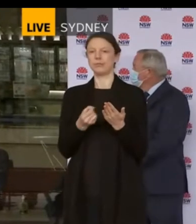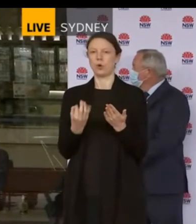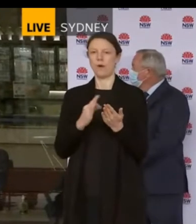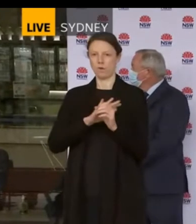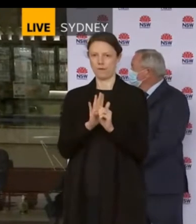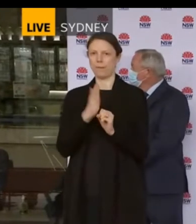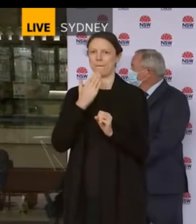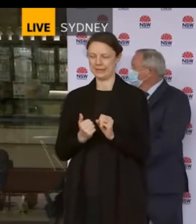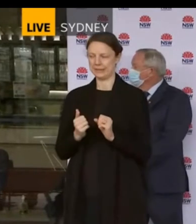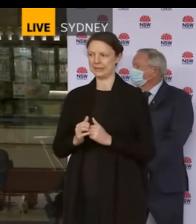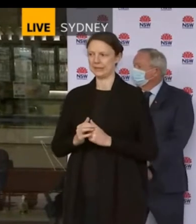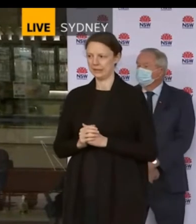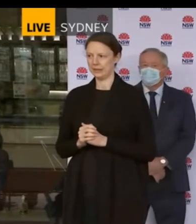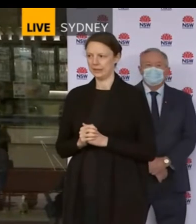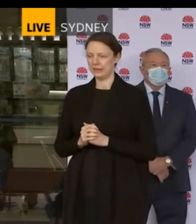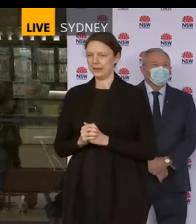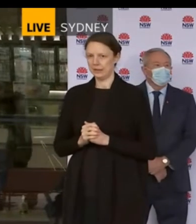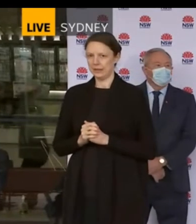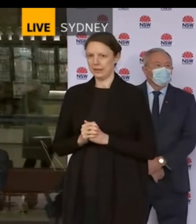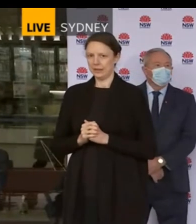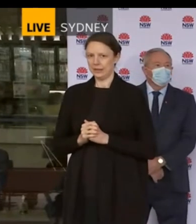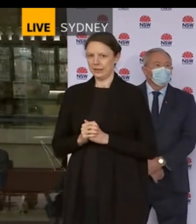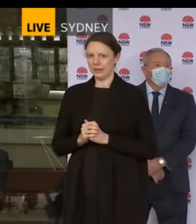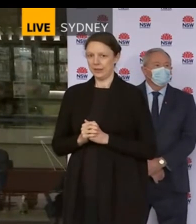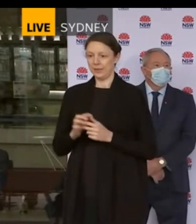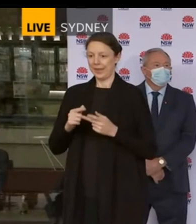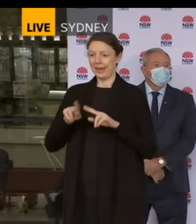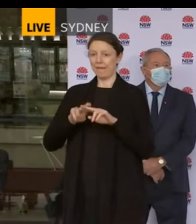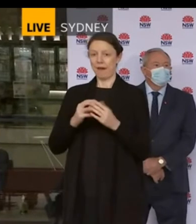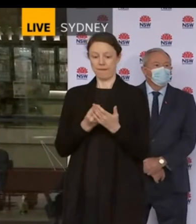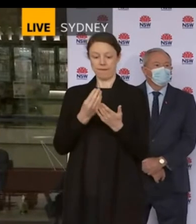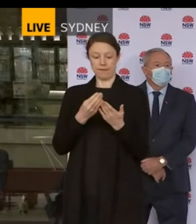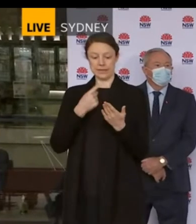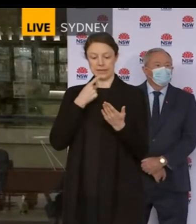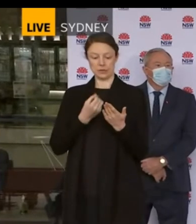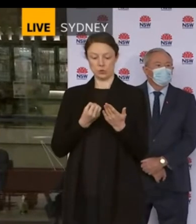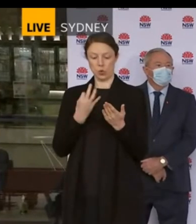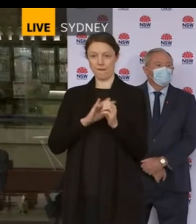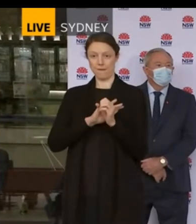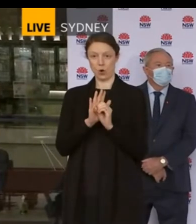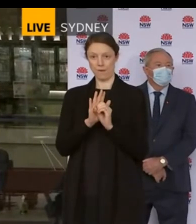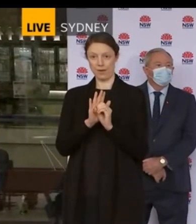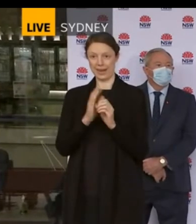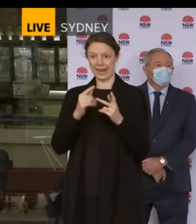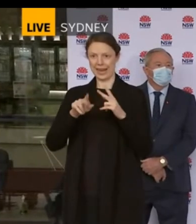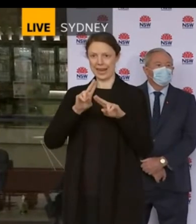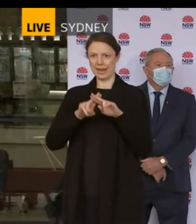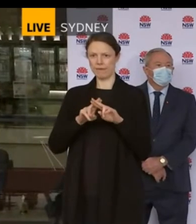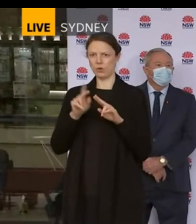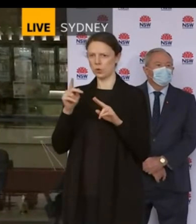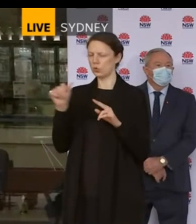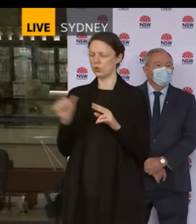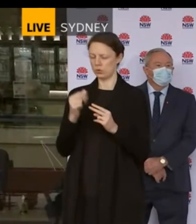And can I also say, even if you have a single test result that is negative, if you get any other